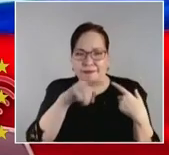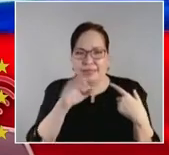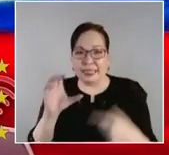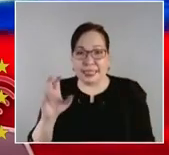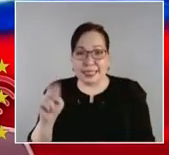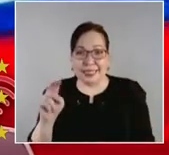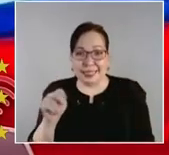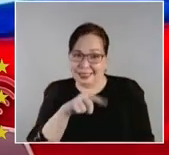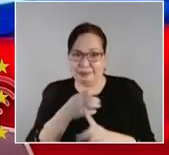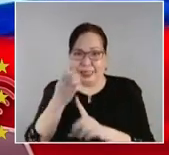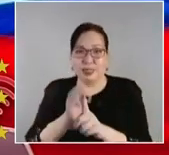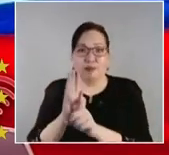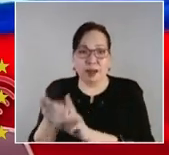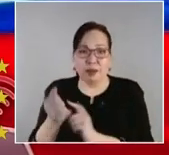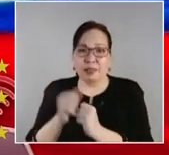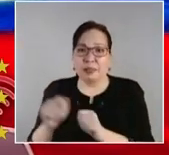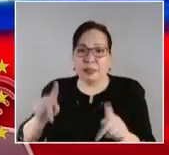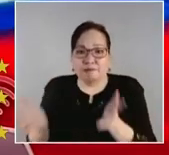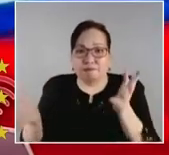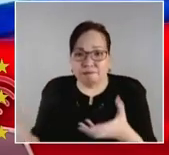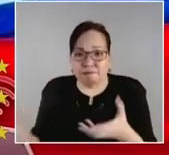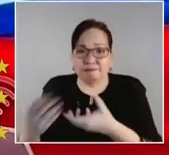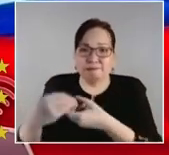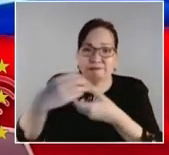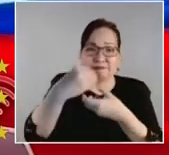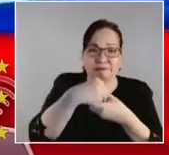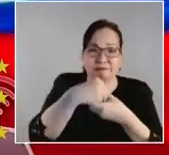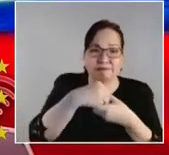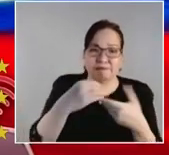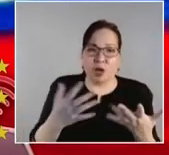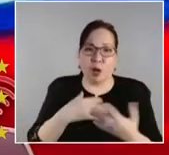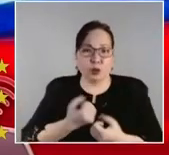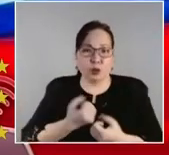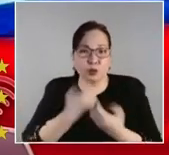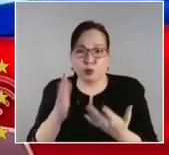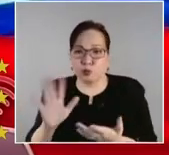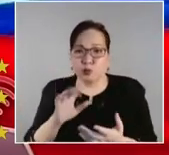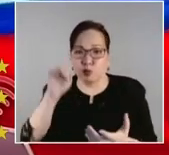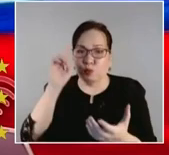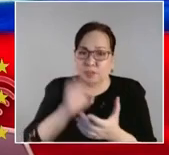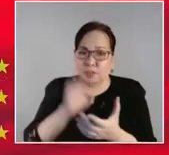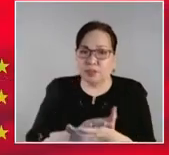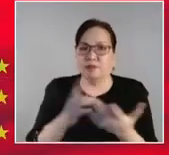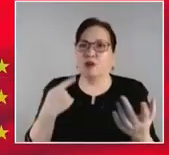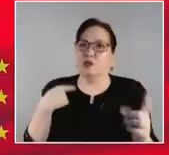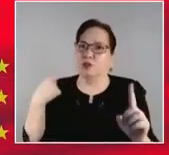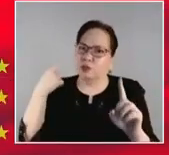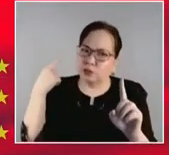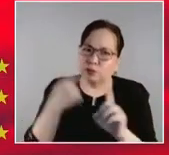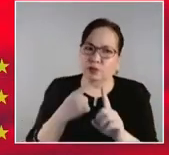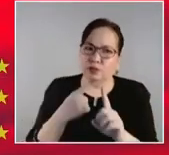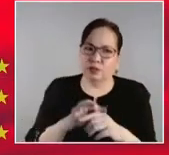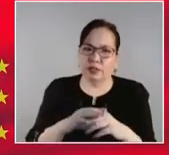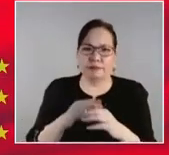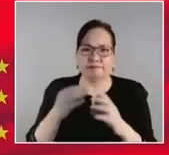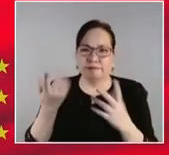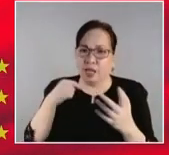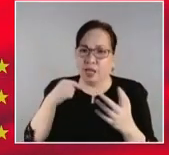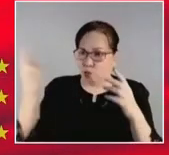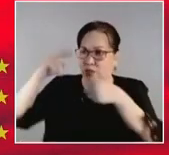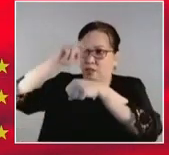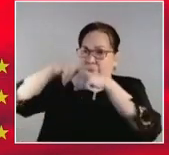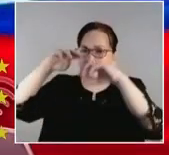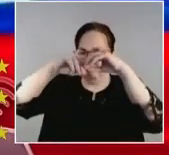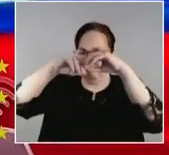our beliefs and our aspirations all the way down to the barangay level. Mm. And that is